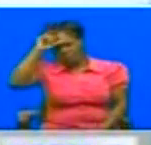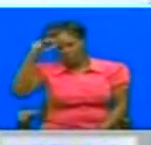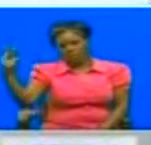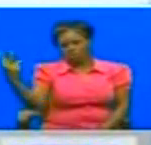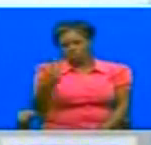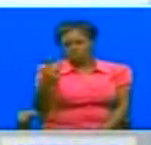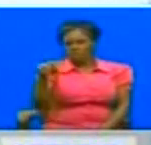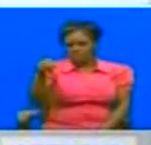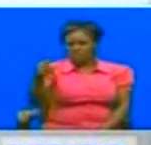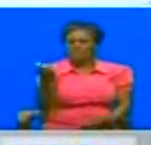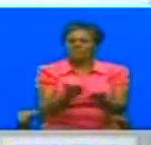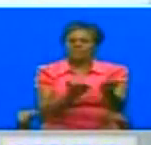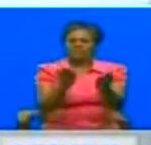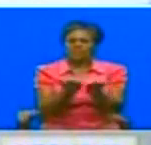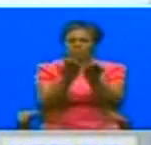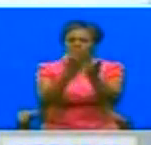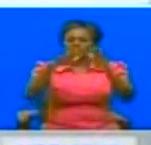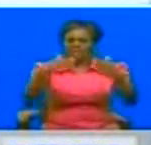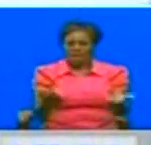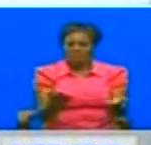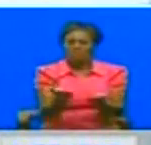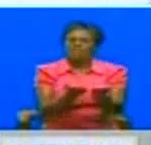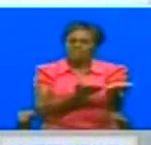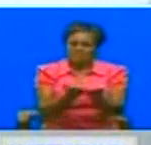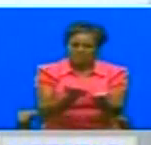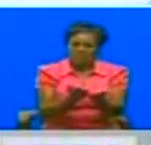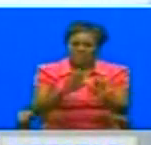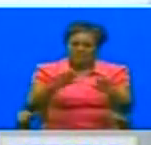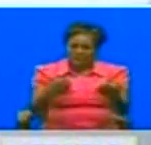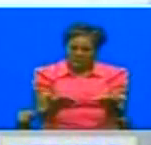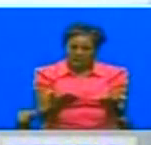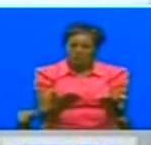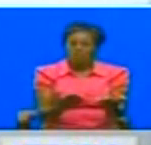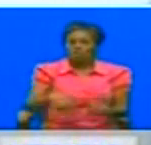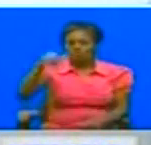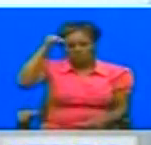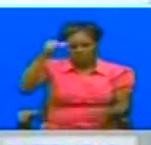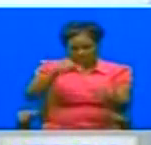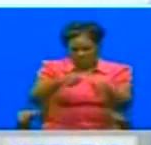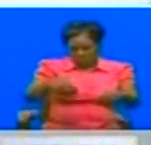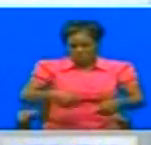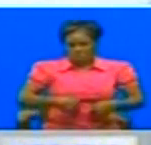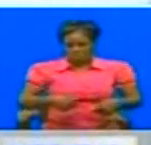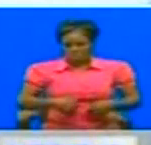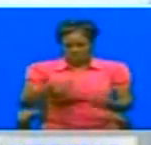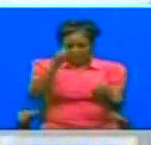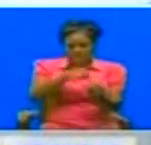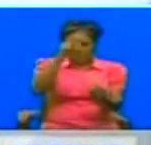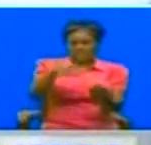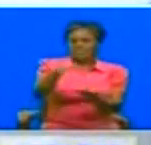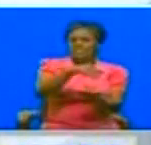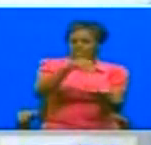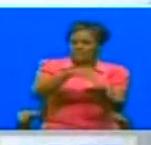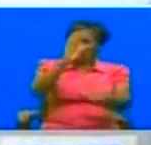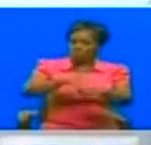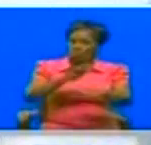are they rolling out services? How are their services designed in terms of taking into account adolescents? Are the testing centers favorable